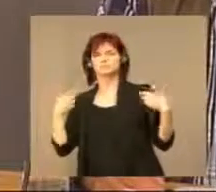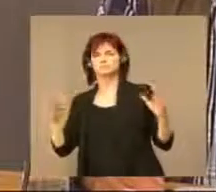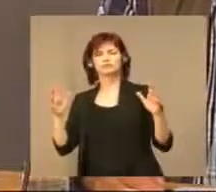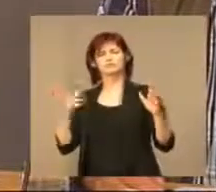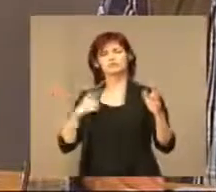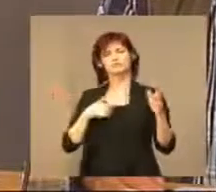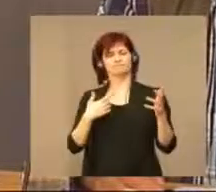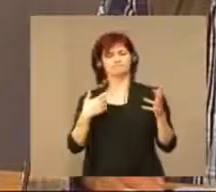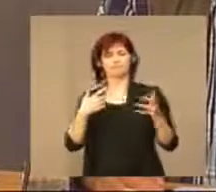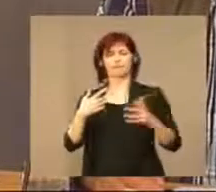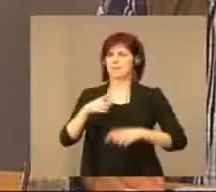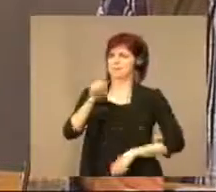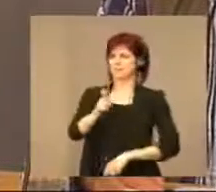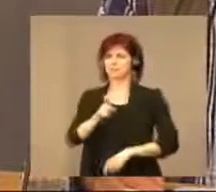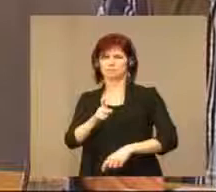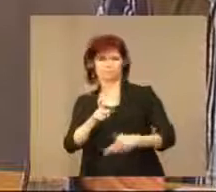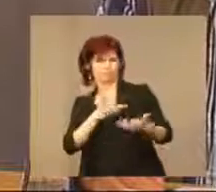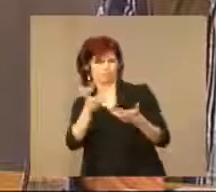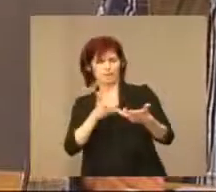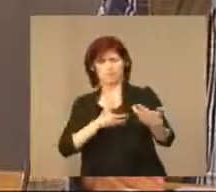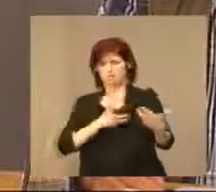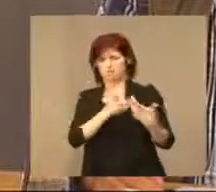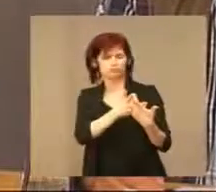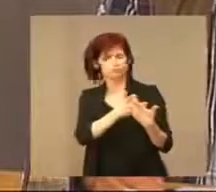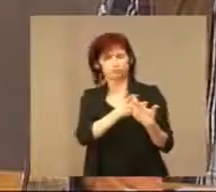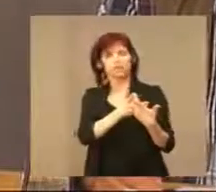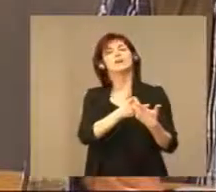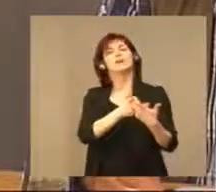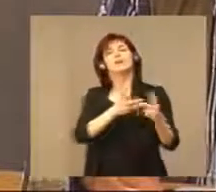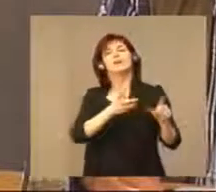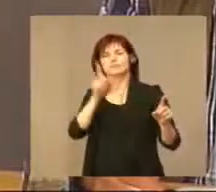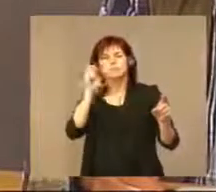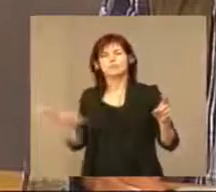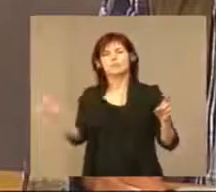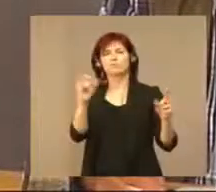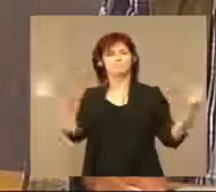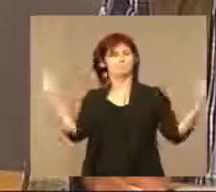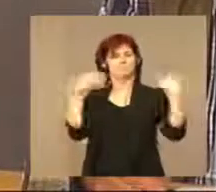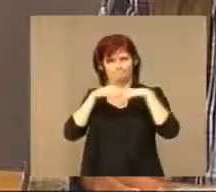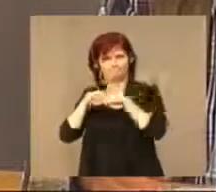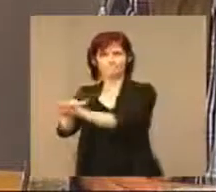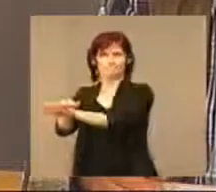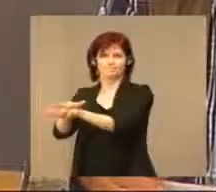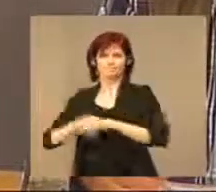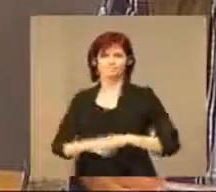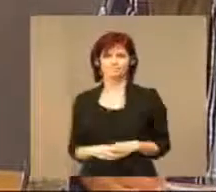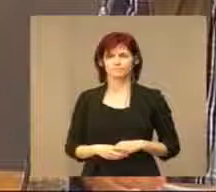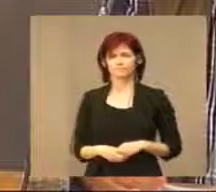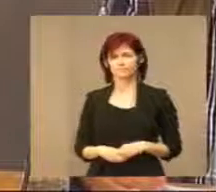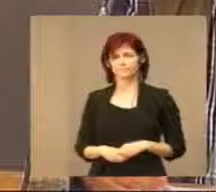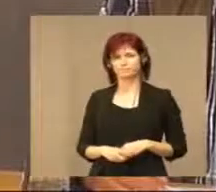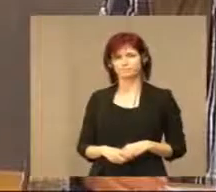conversation of the duty to accommodate to a conversation about inclusion. As you may be able to